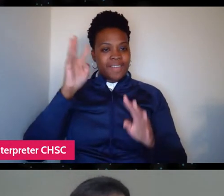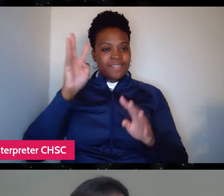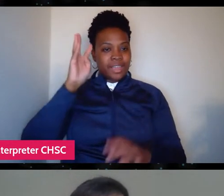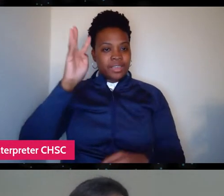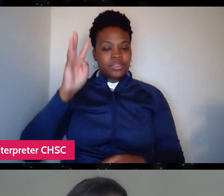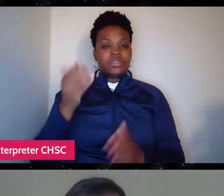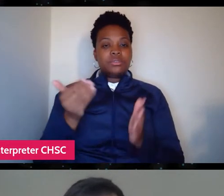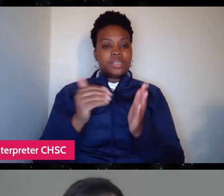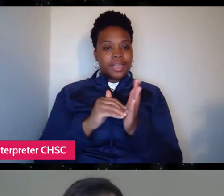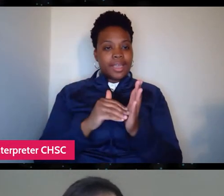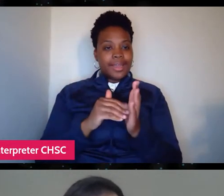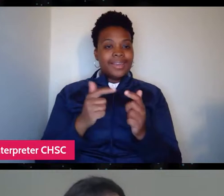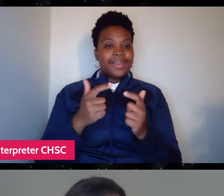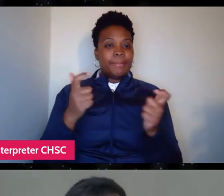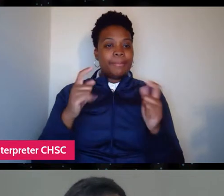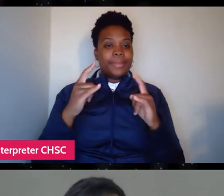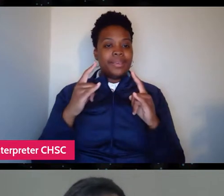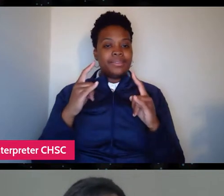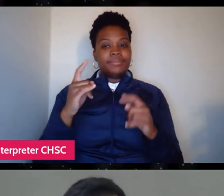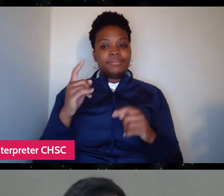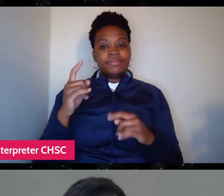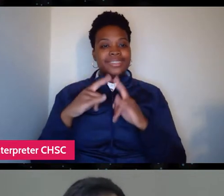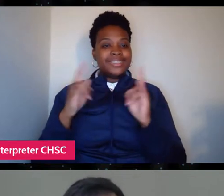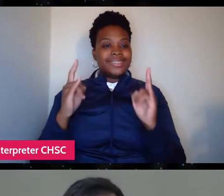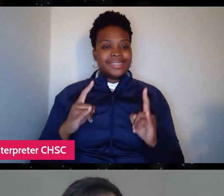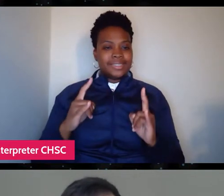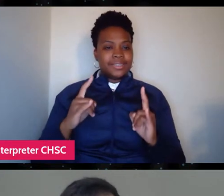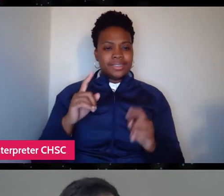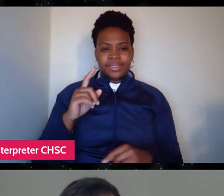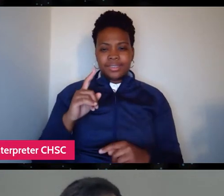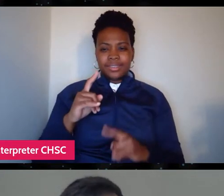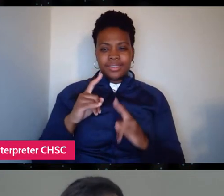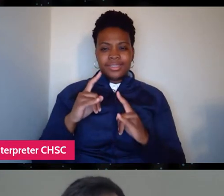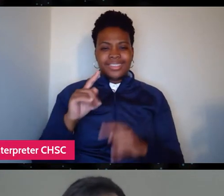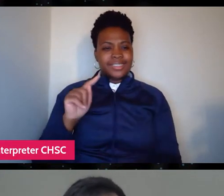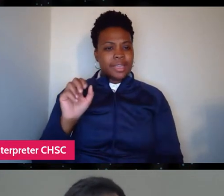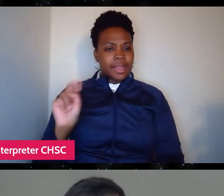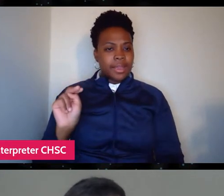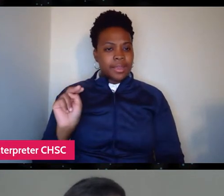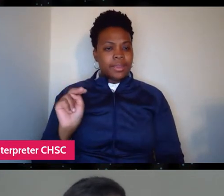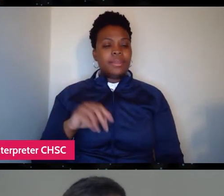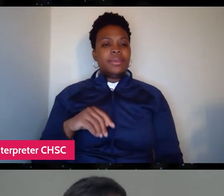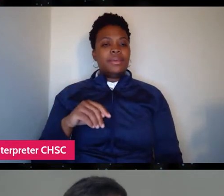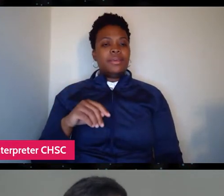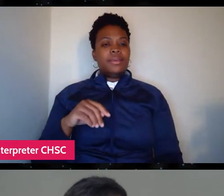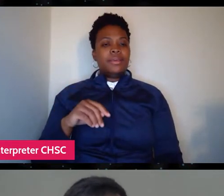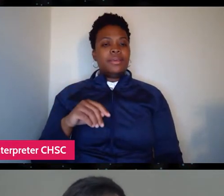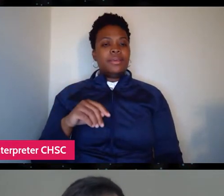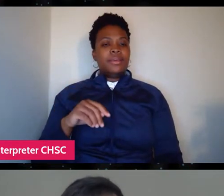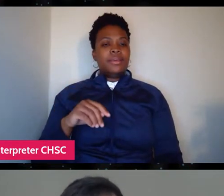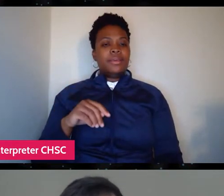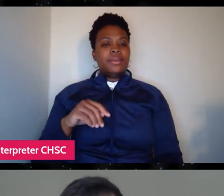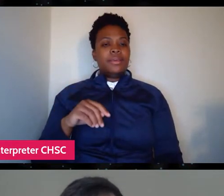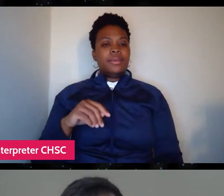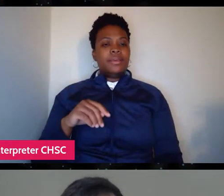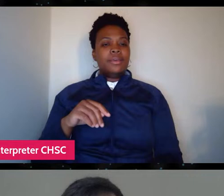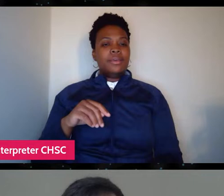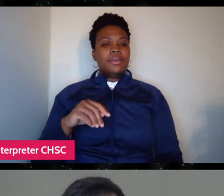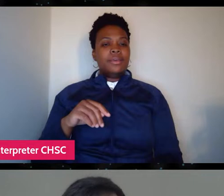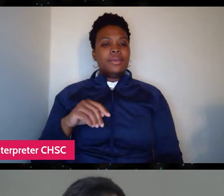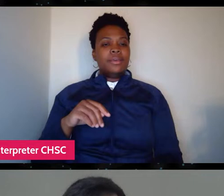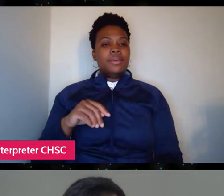to this big tent notion that Memphis Meats really, really brought to the table. AMP's innovation recently signed a